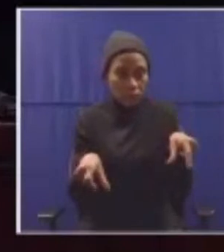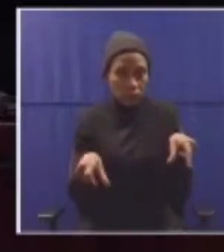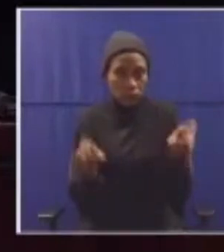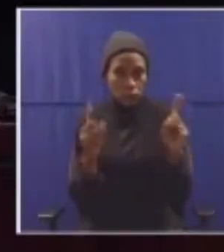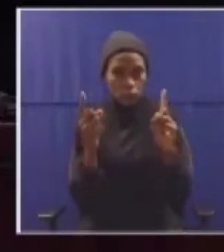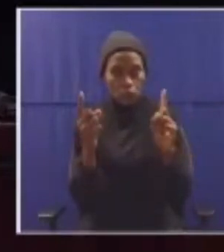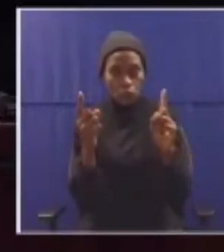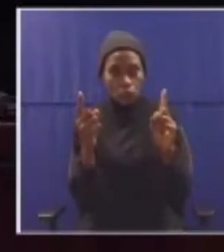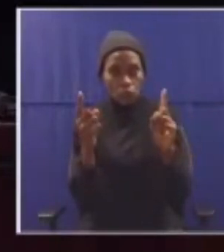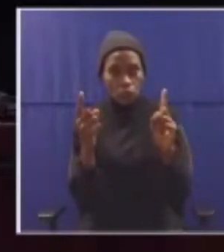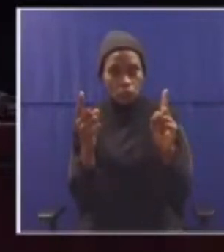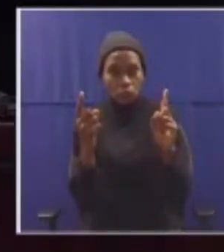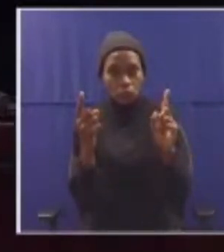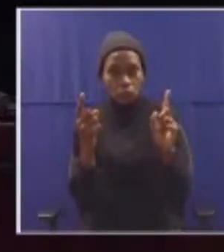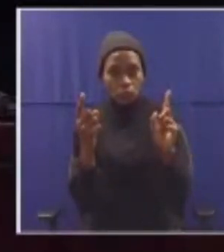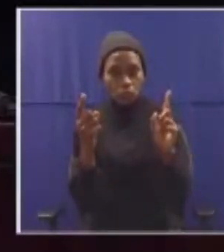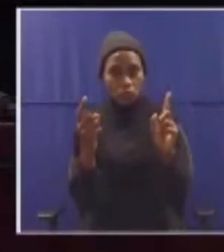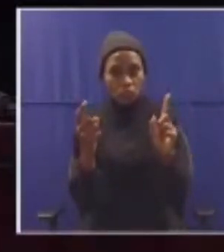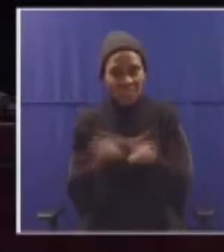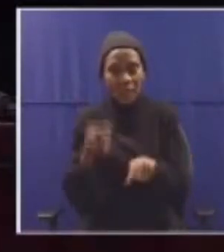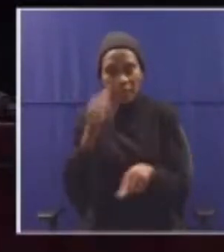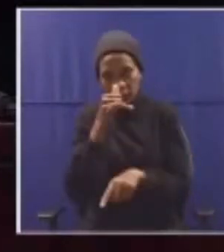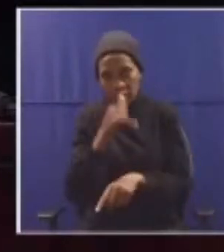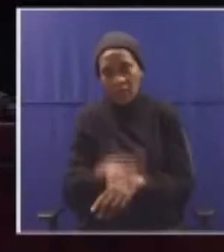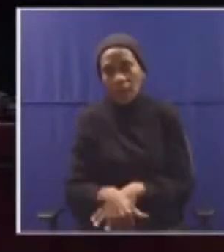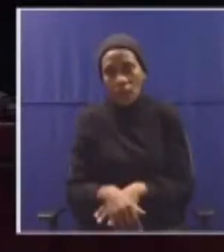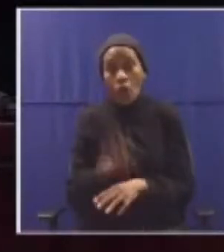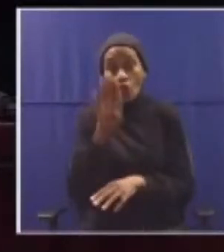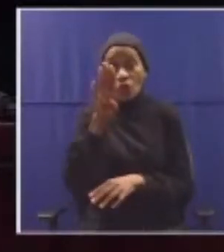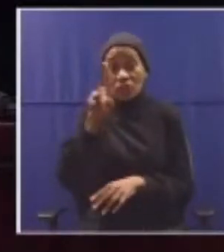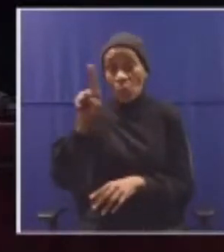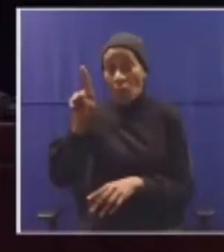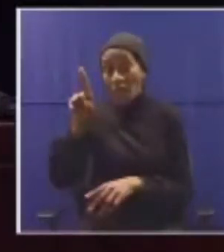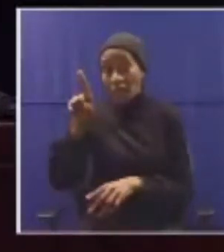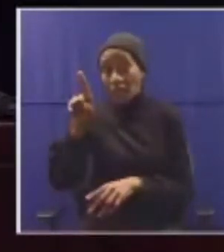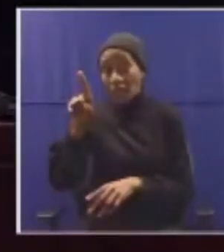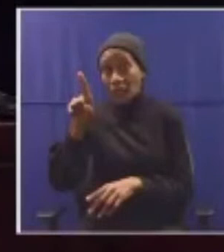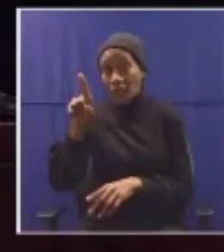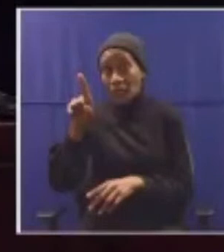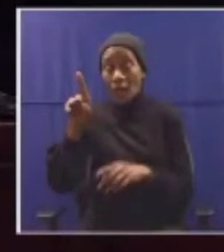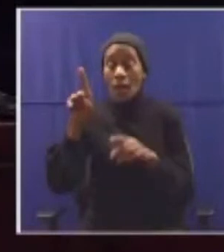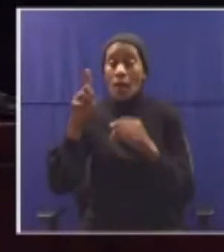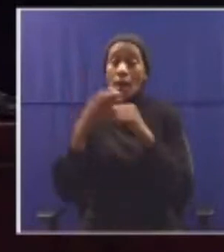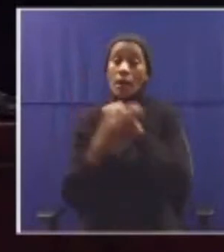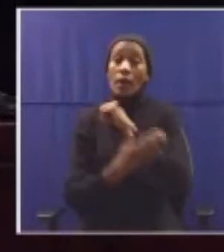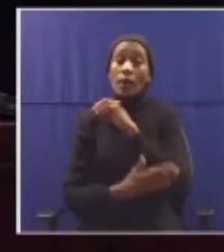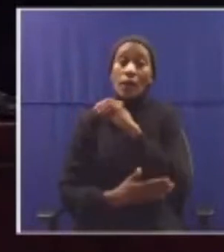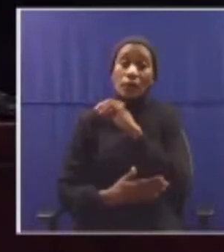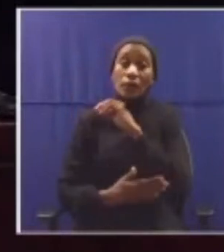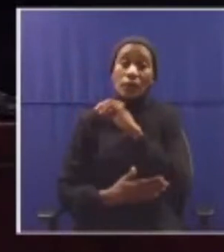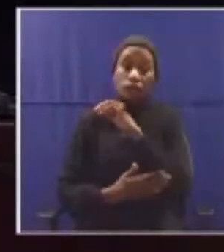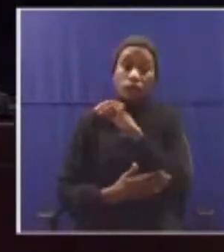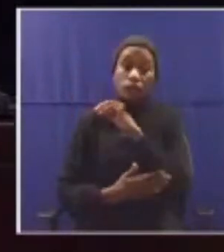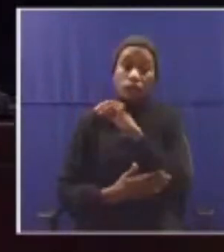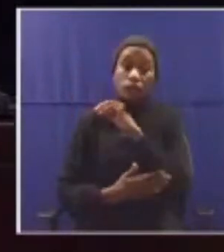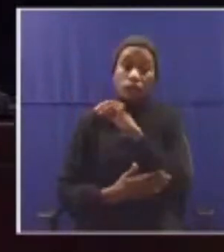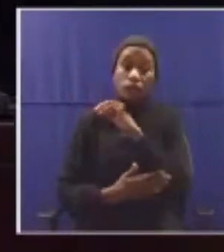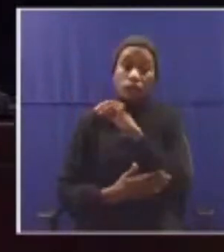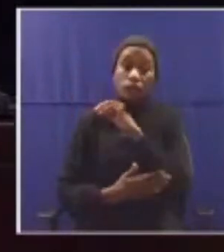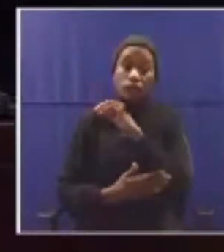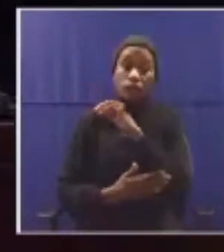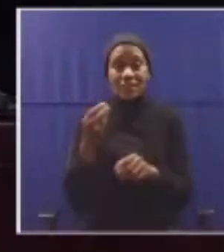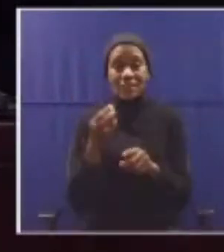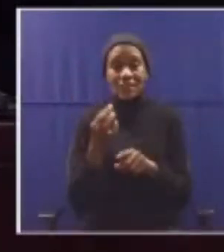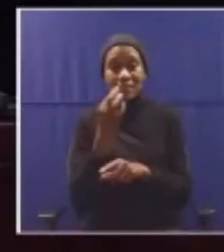sexual activity. 41 of them, or 41 of these countries,